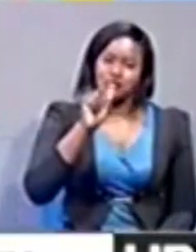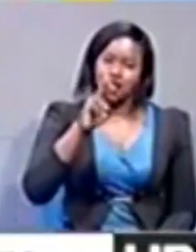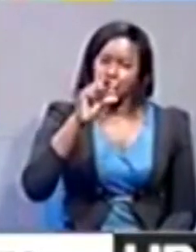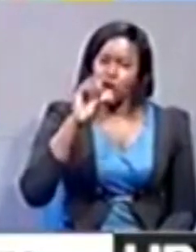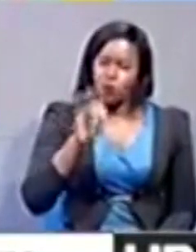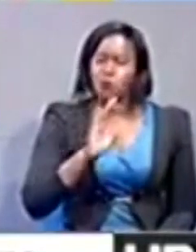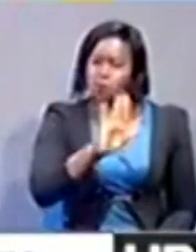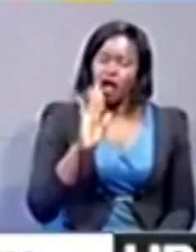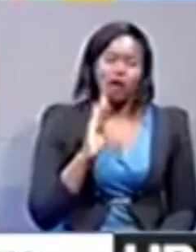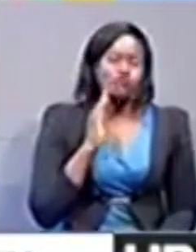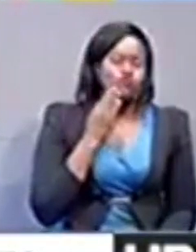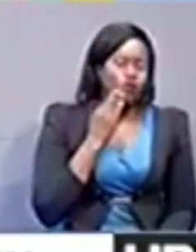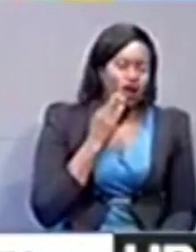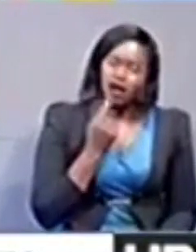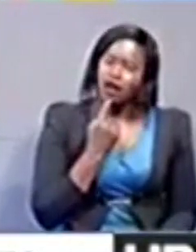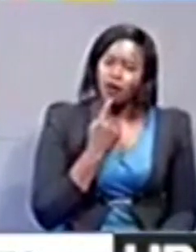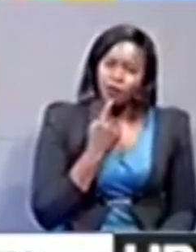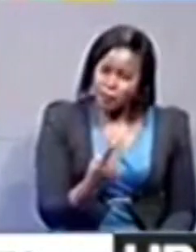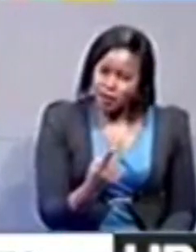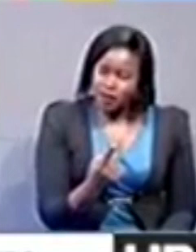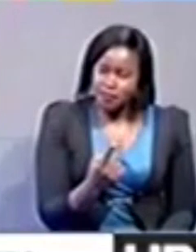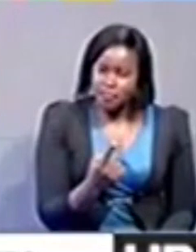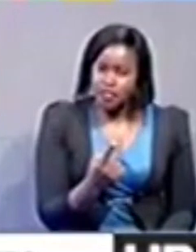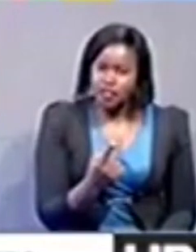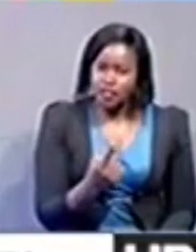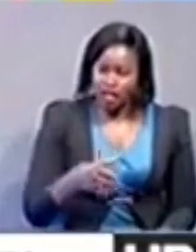Omsogakova ntemiz emigugu jeife.